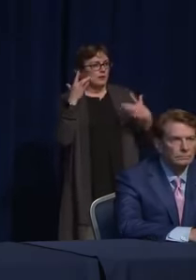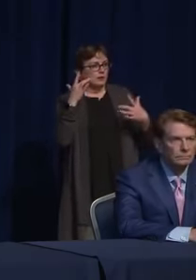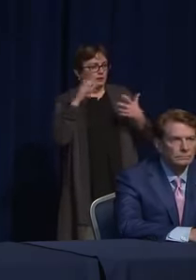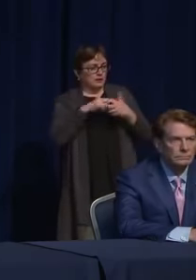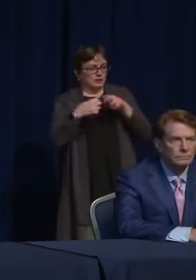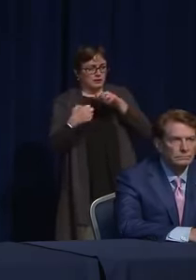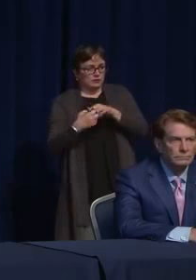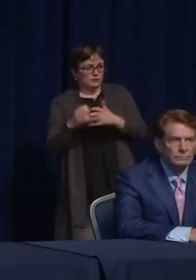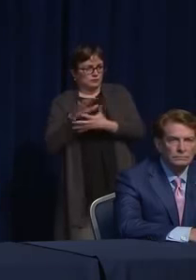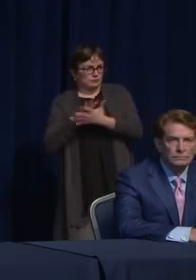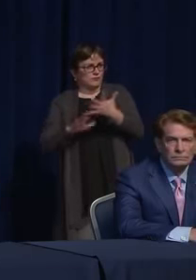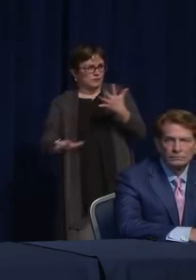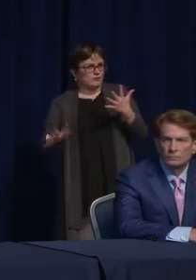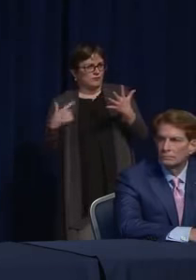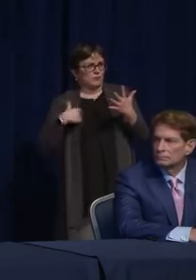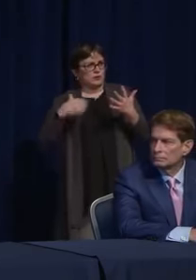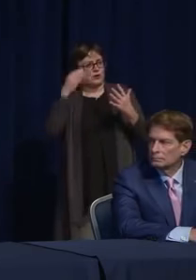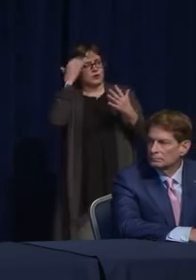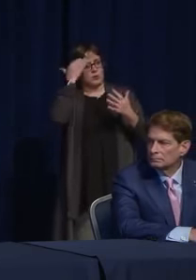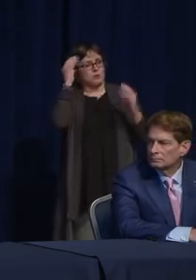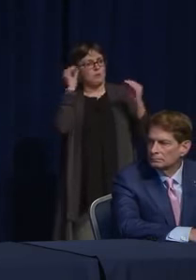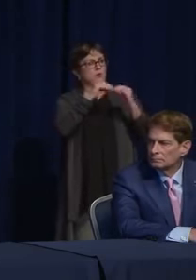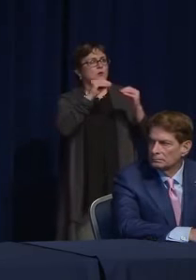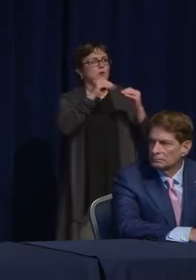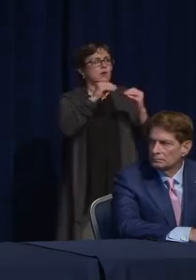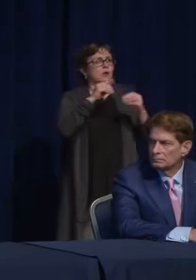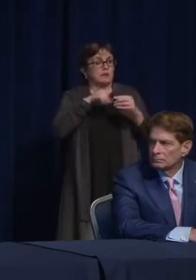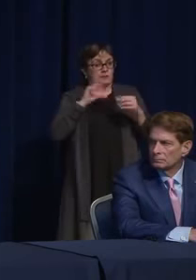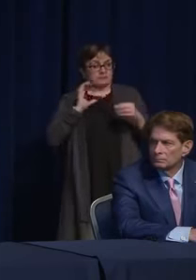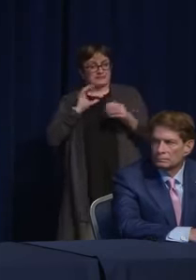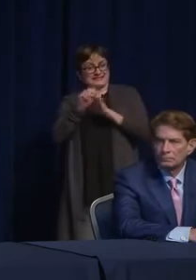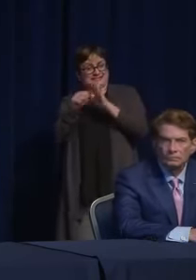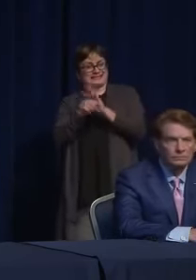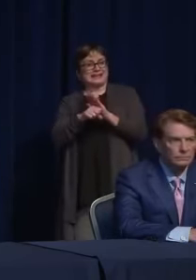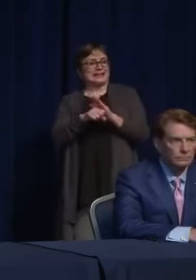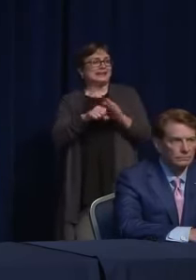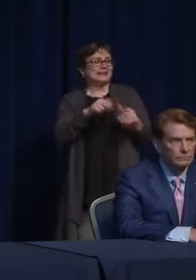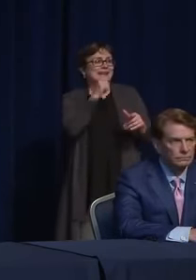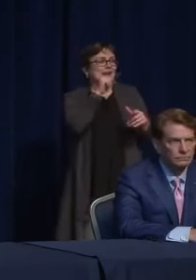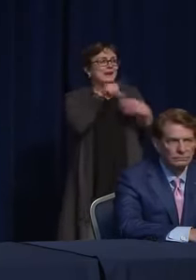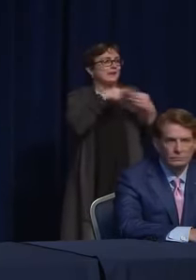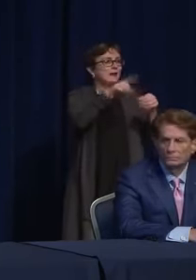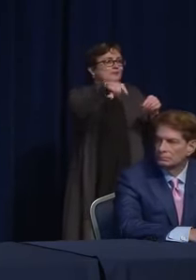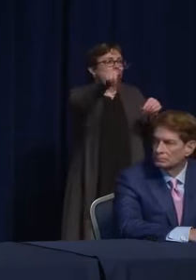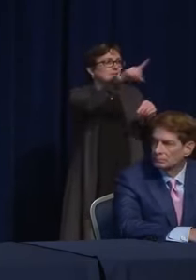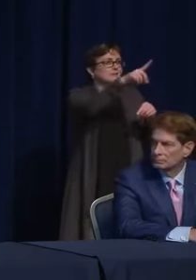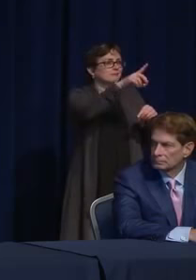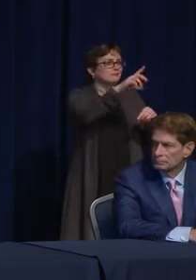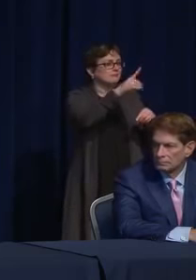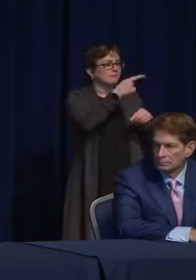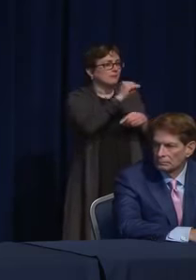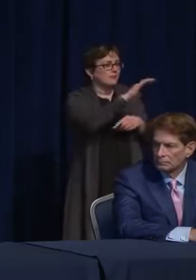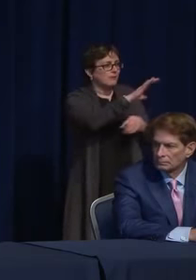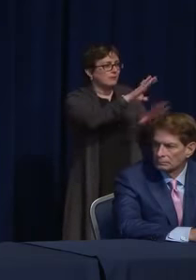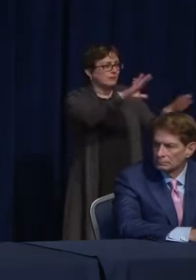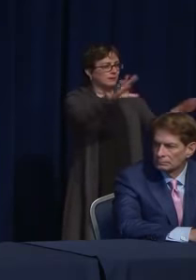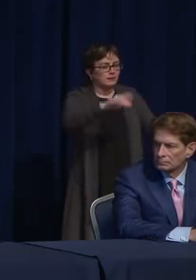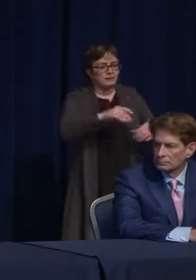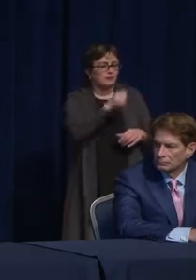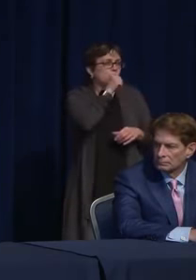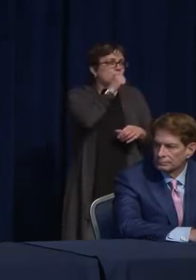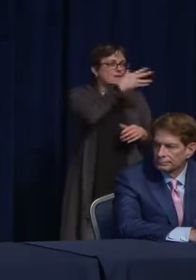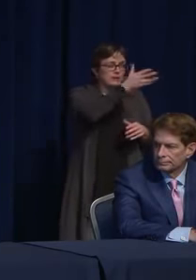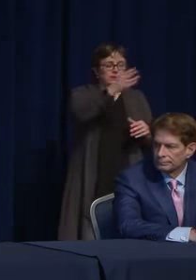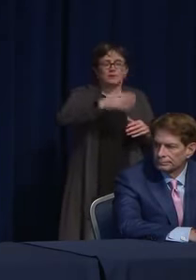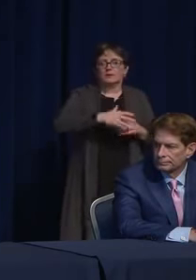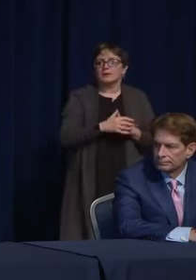had predicted all along, when the numbers of testing exploded, when the number of positives therefore explodes,